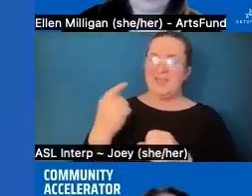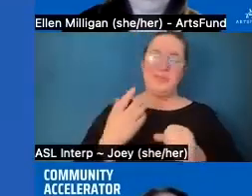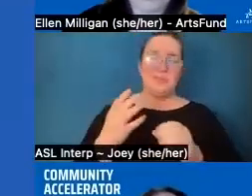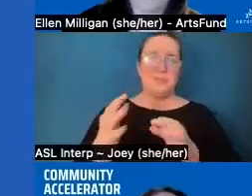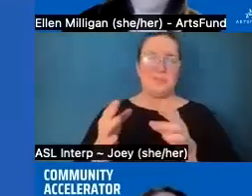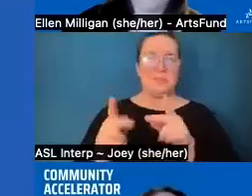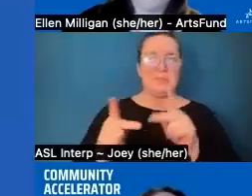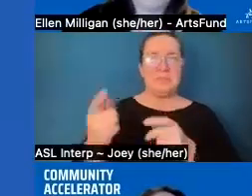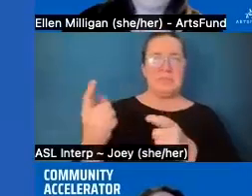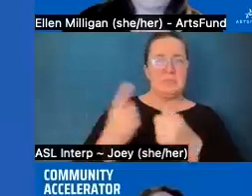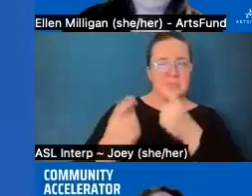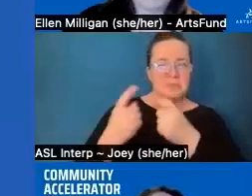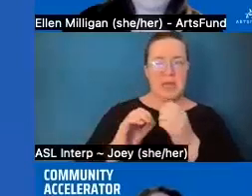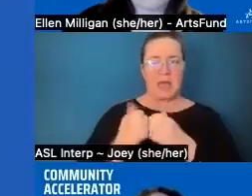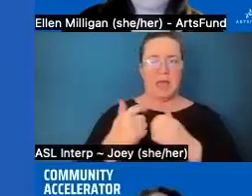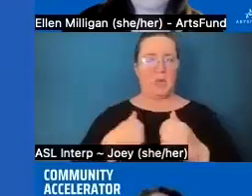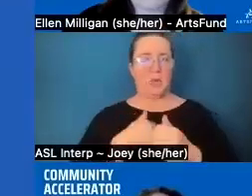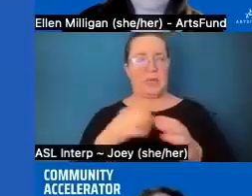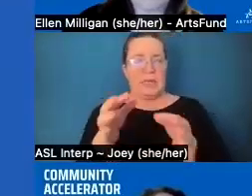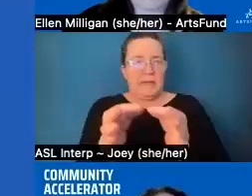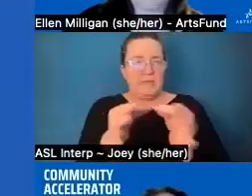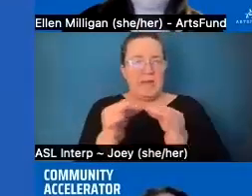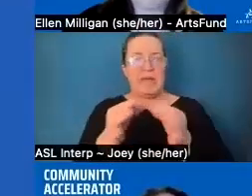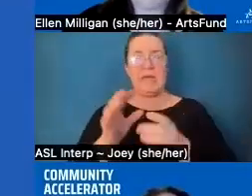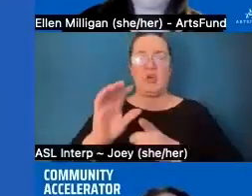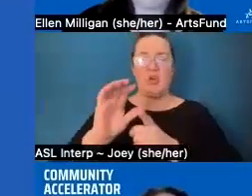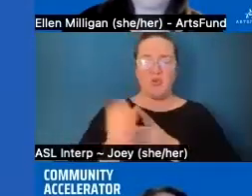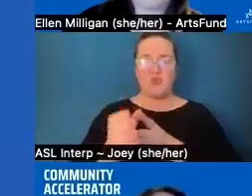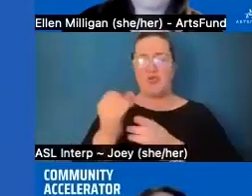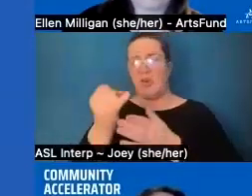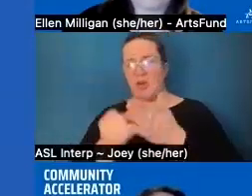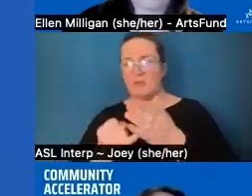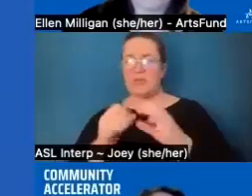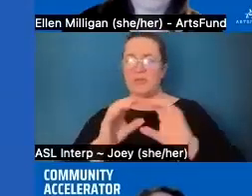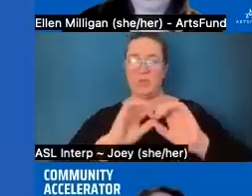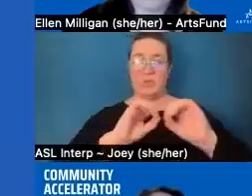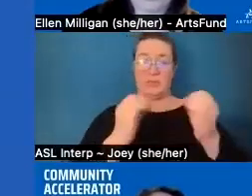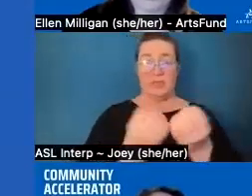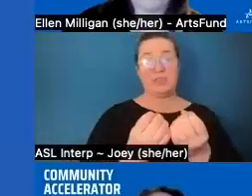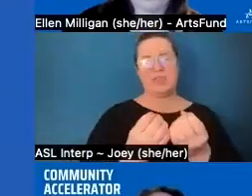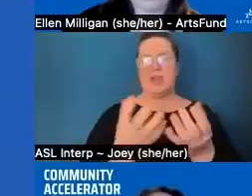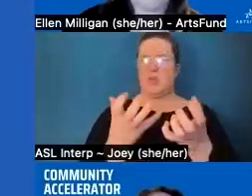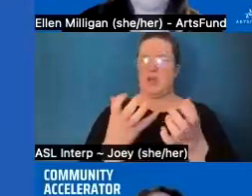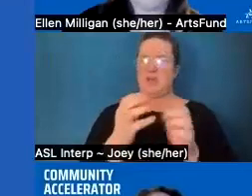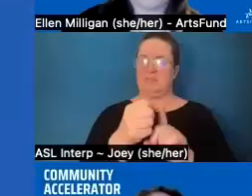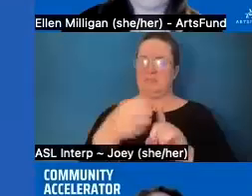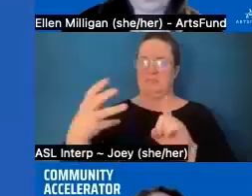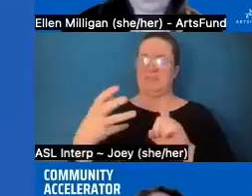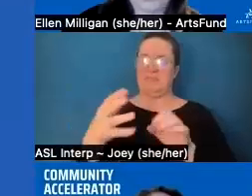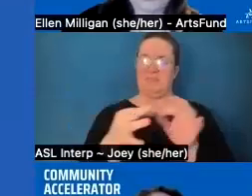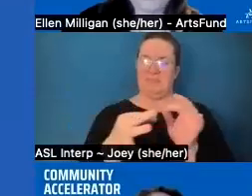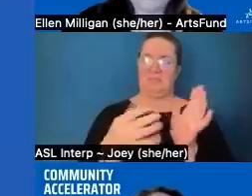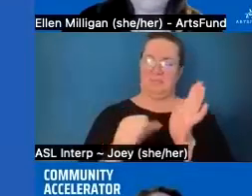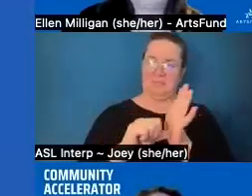that question. If your organization's primary mission is to produce or support arts and cultural activities, you are eligible for this